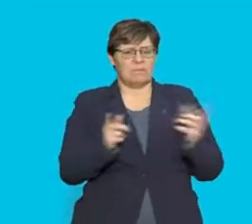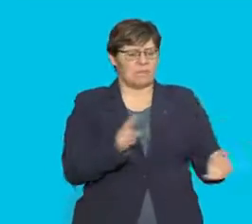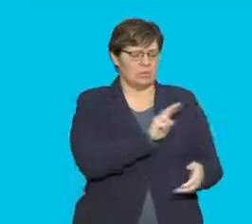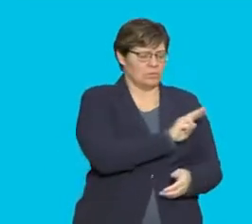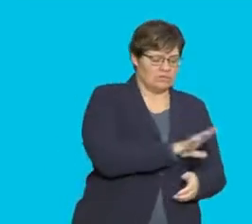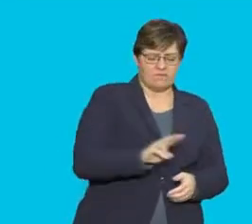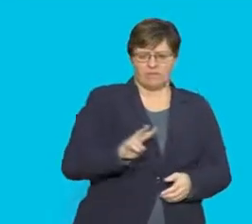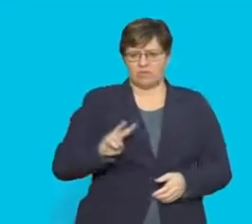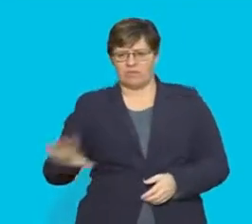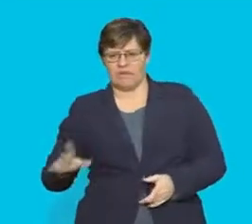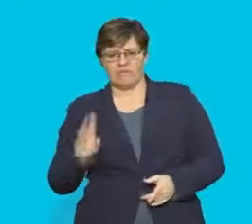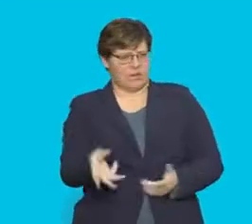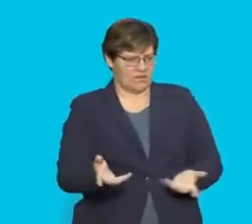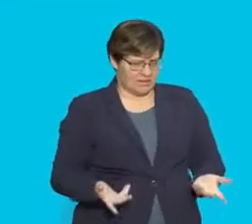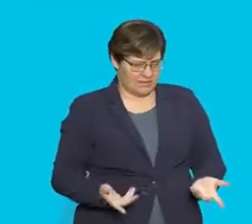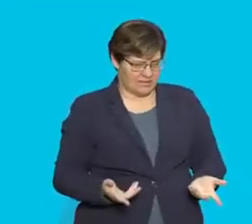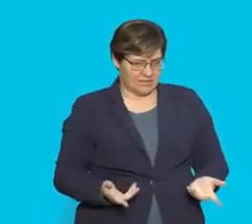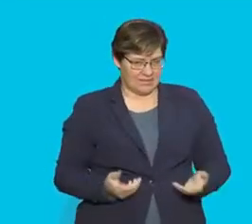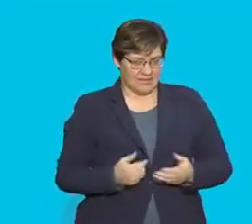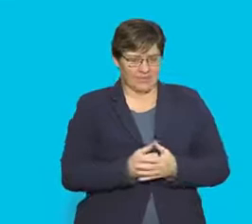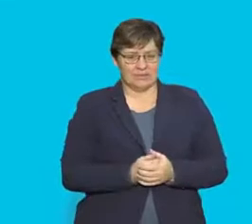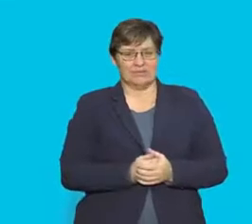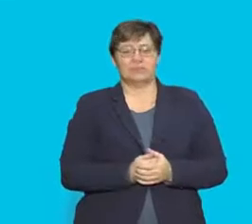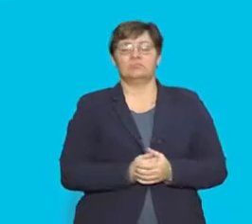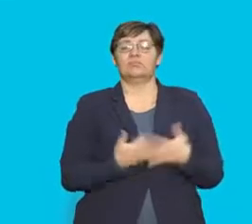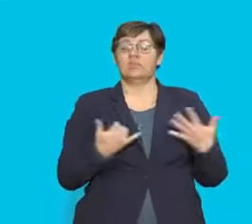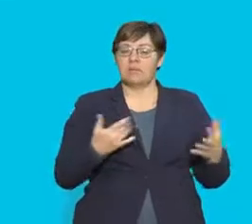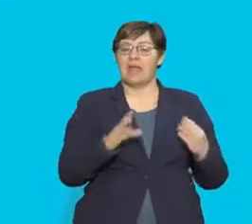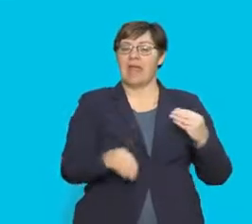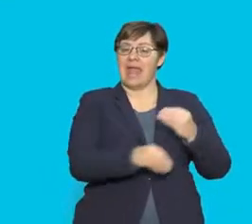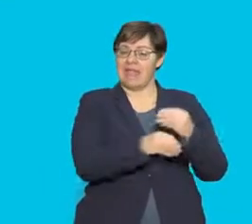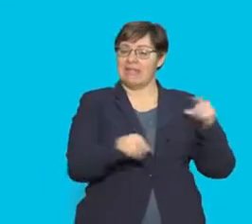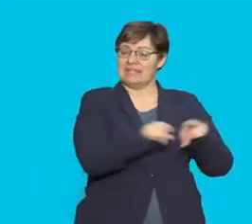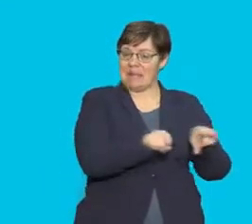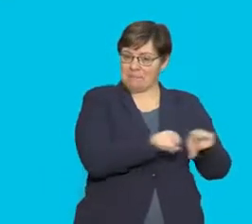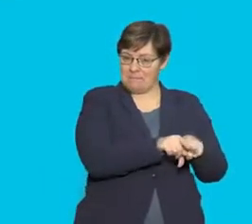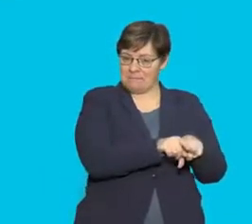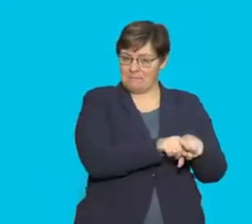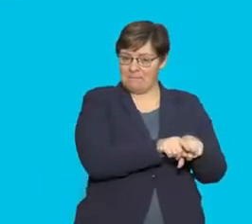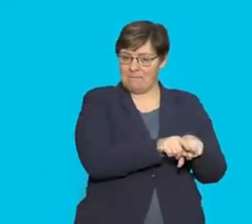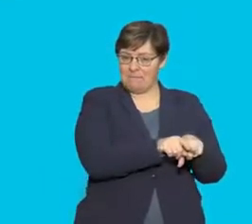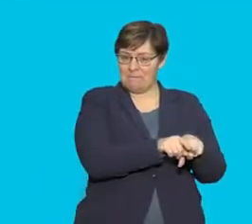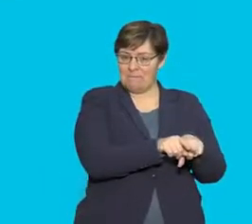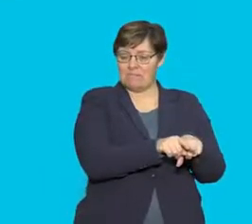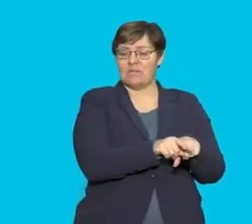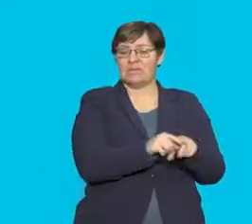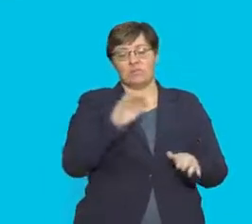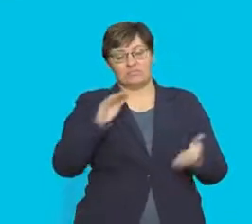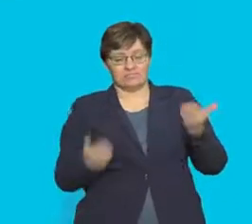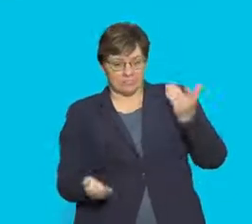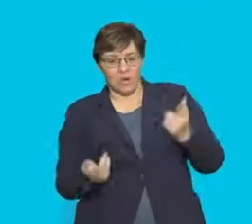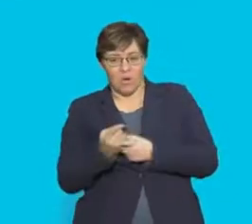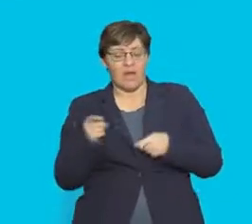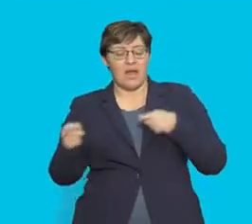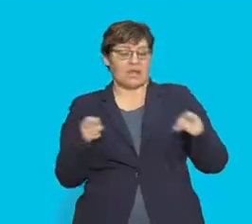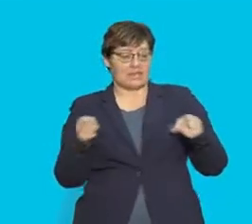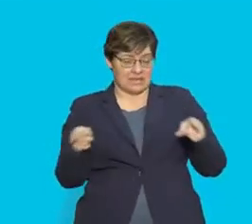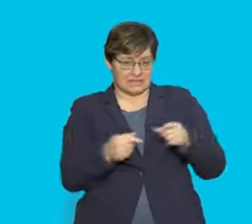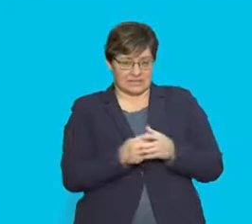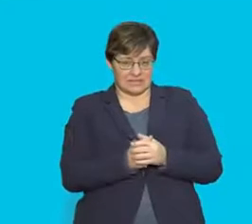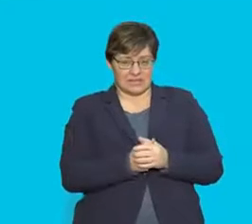side. So that's what we are trying to say here, that if I add the same amount to the inequality on either side,